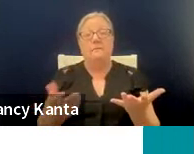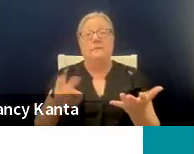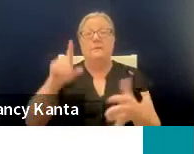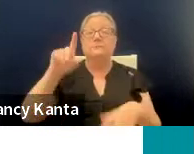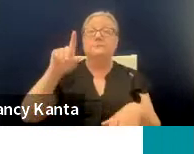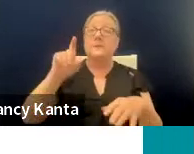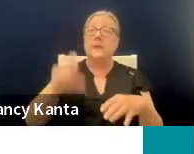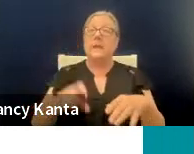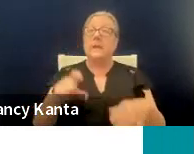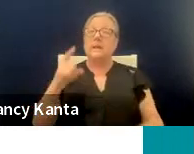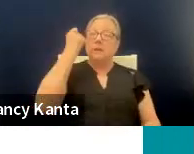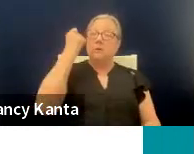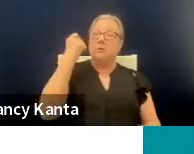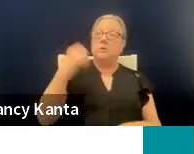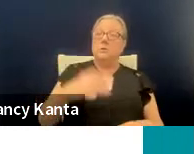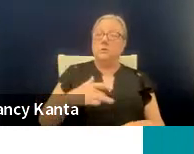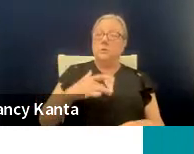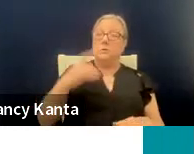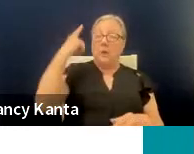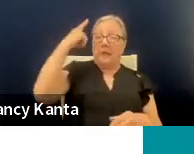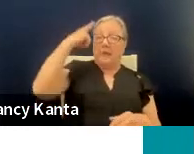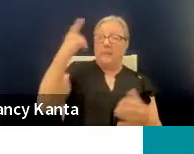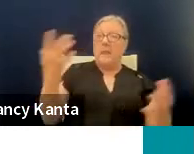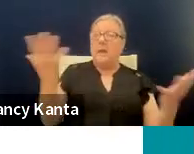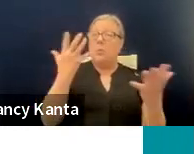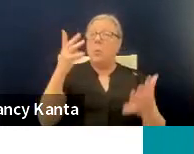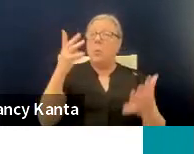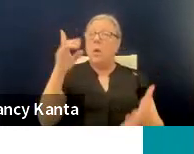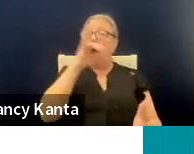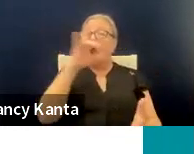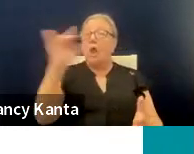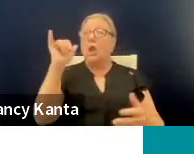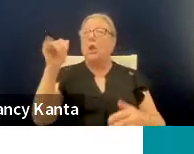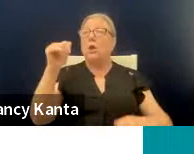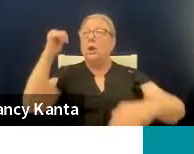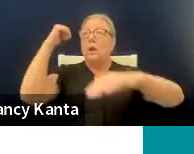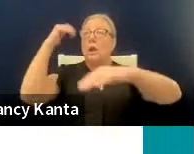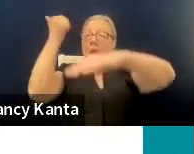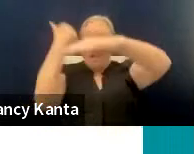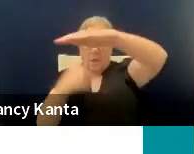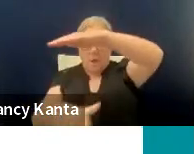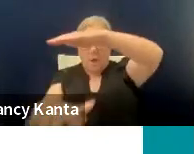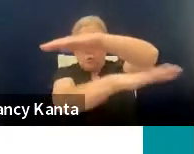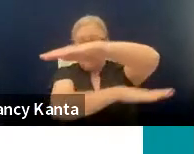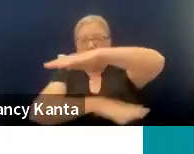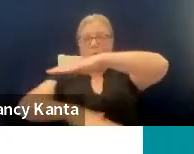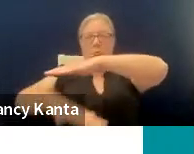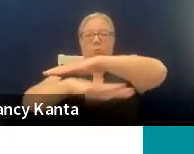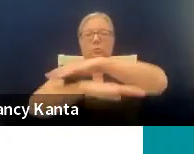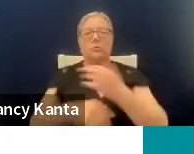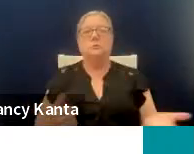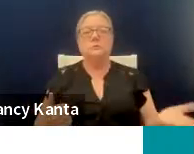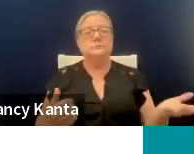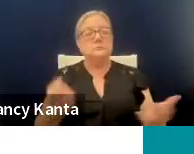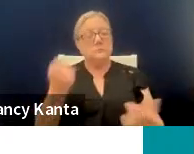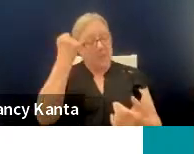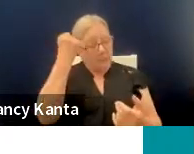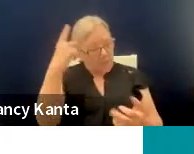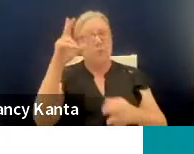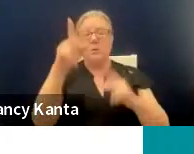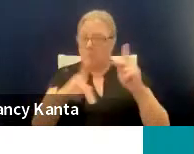going underneath this and what it should look like. It did feel like it was more of an aesthetic conversation, but I also understand that people still have concerns, which they